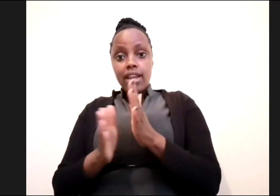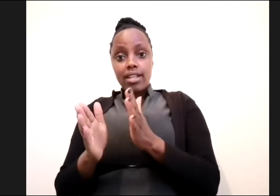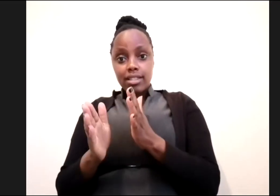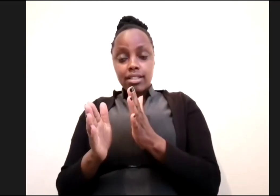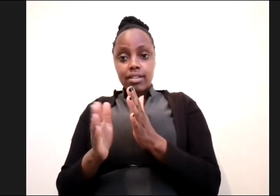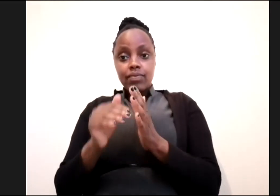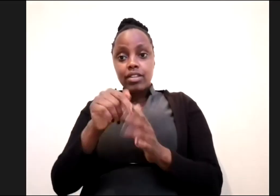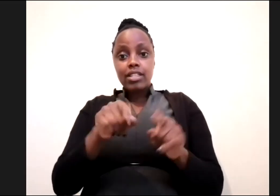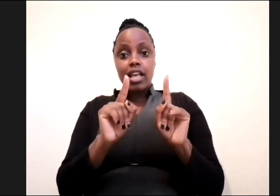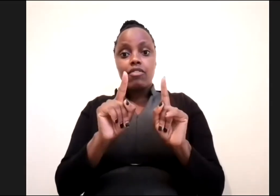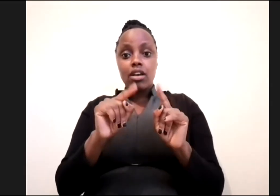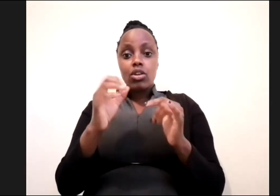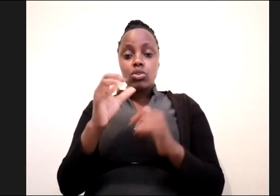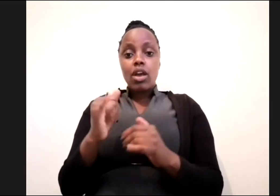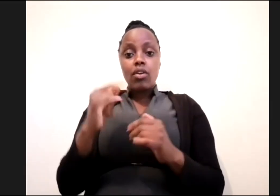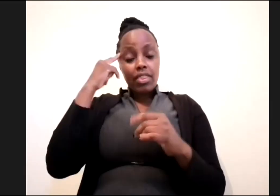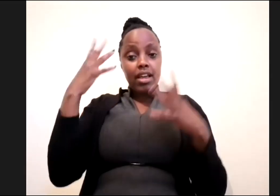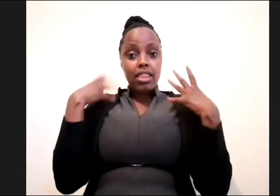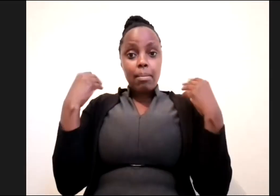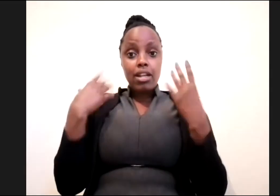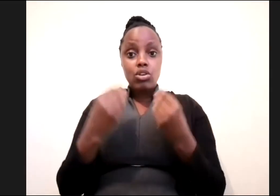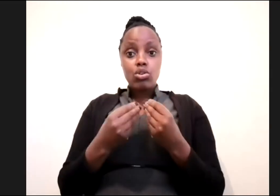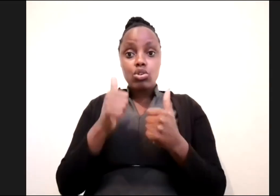So I think there are practical solutions